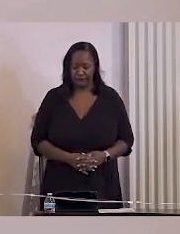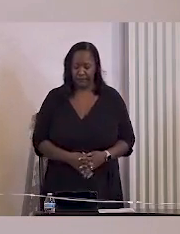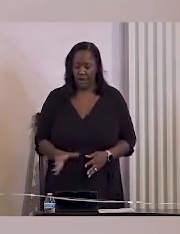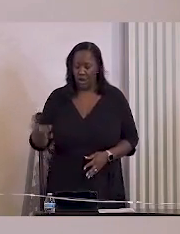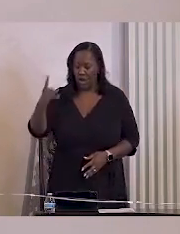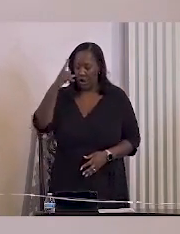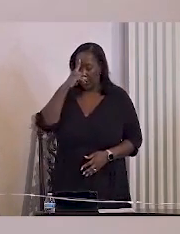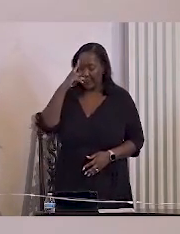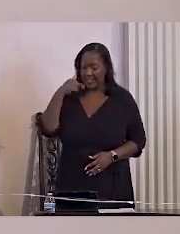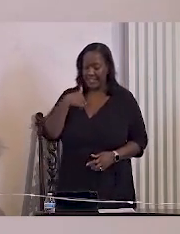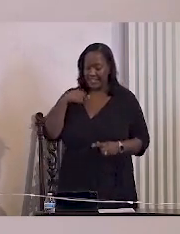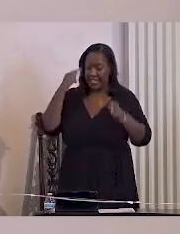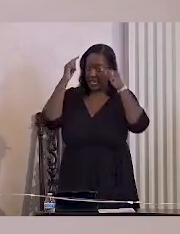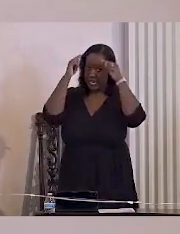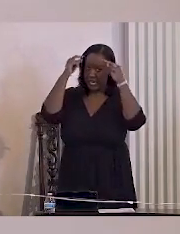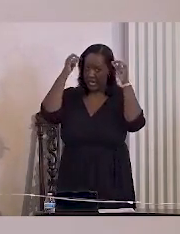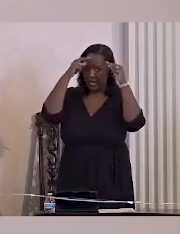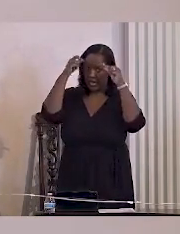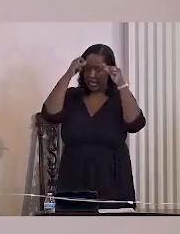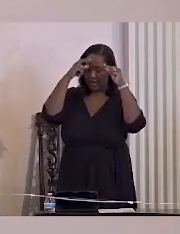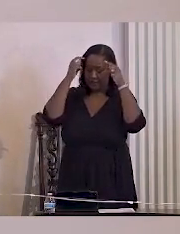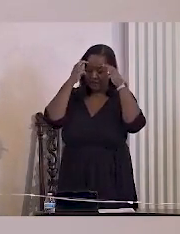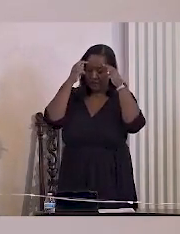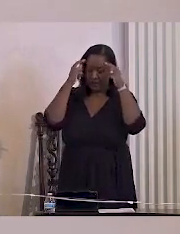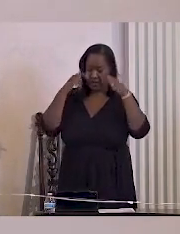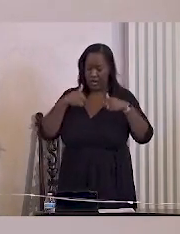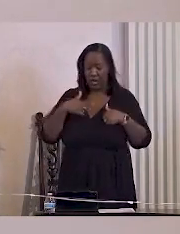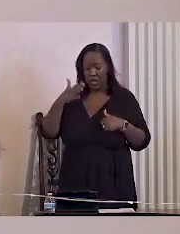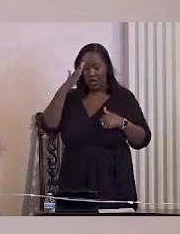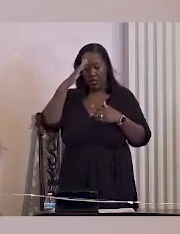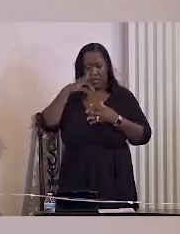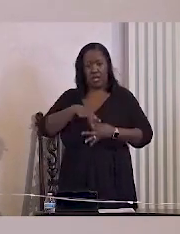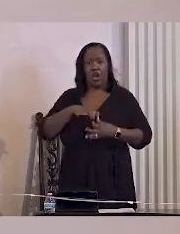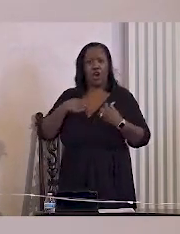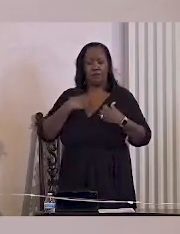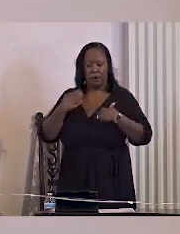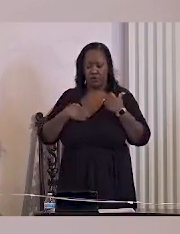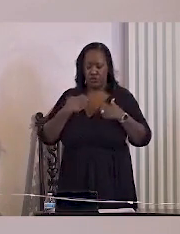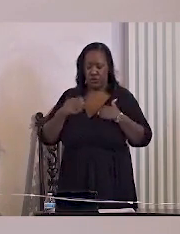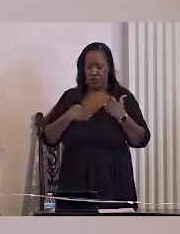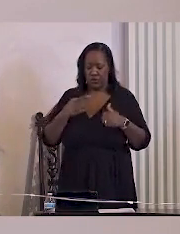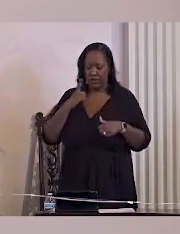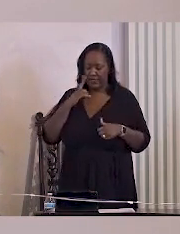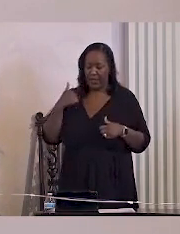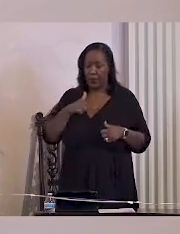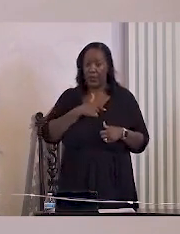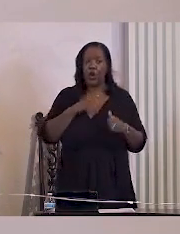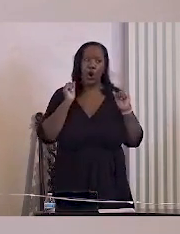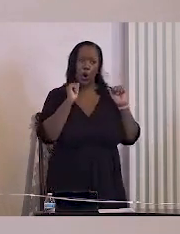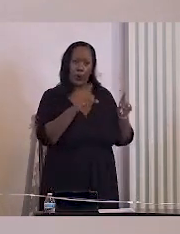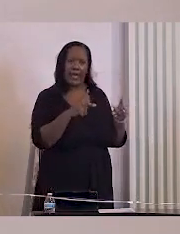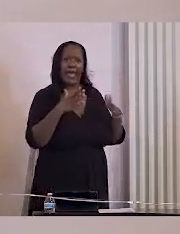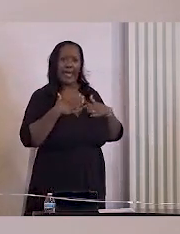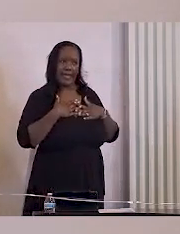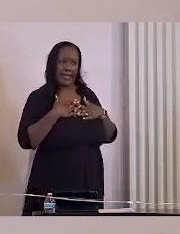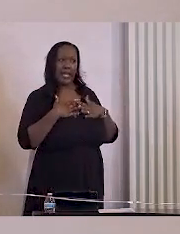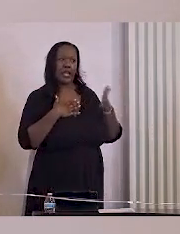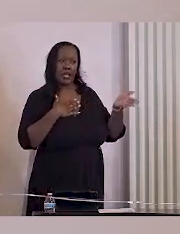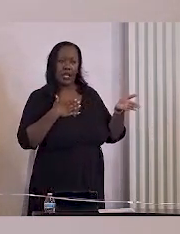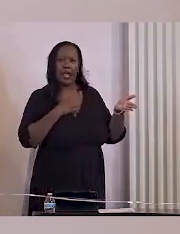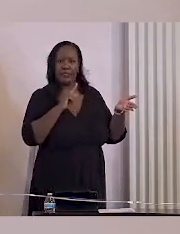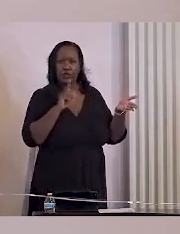Basically, our thinking circuitry of the brain reassures our emotional areas that we are, in fact, okay, says the